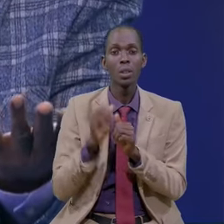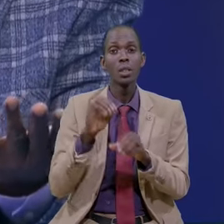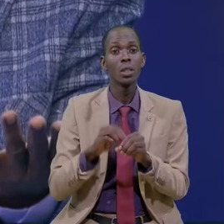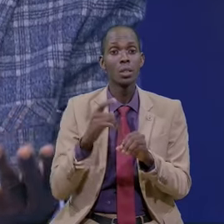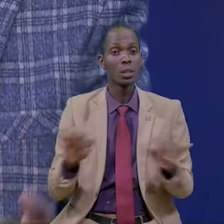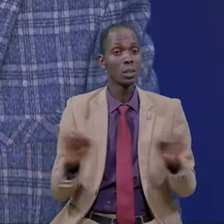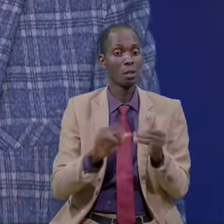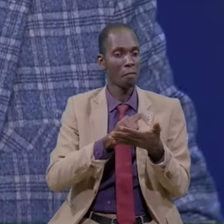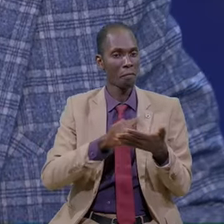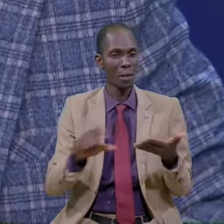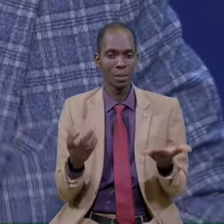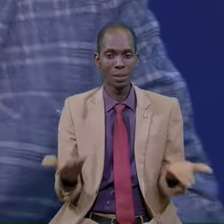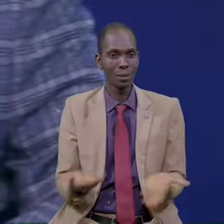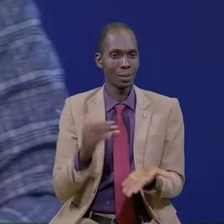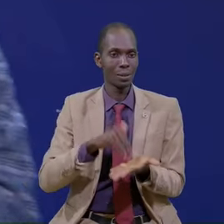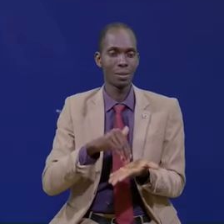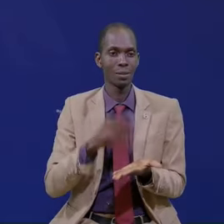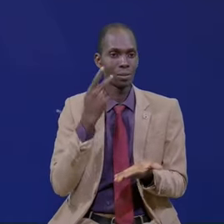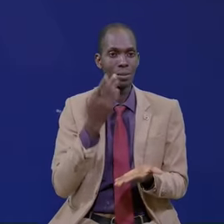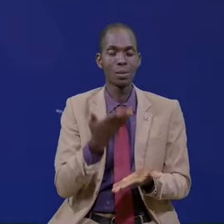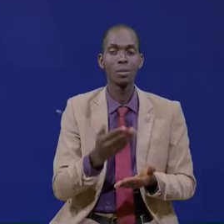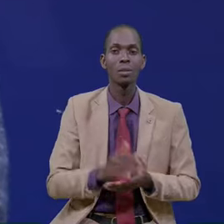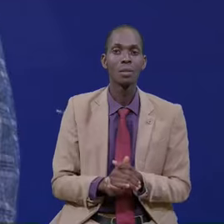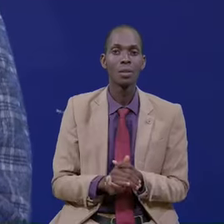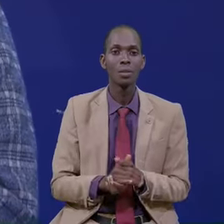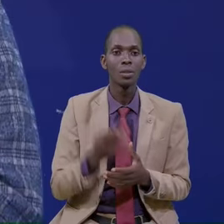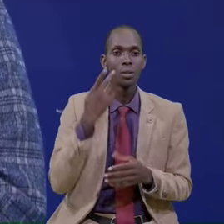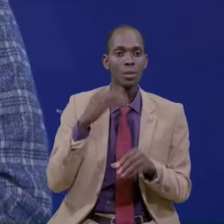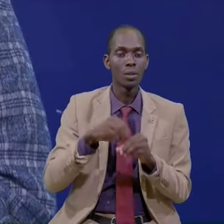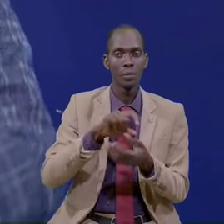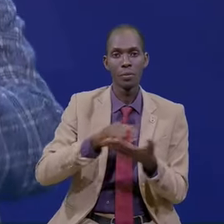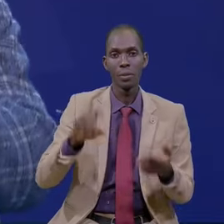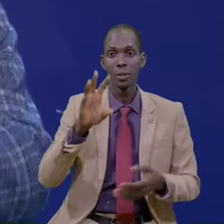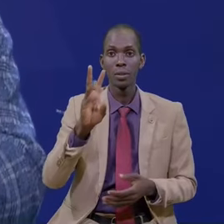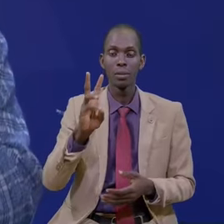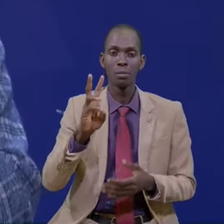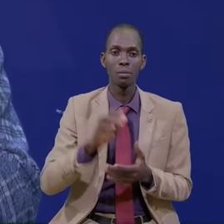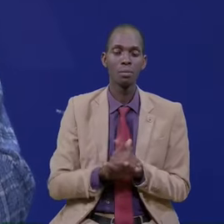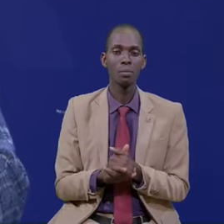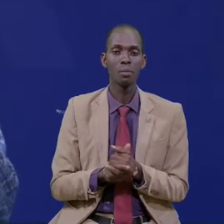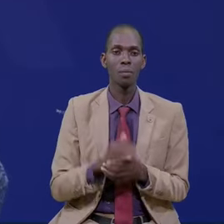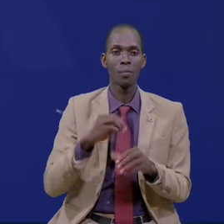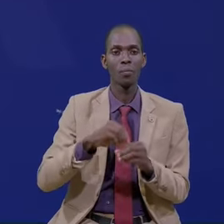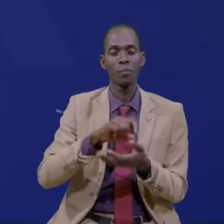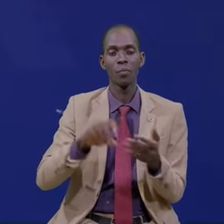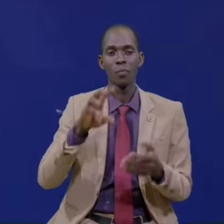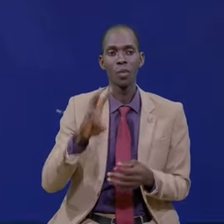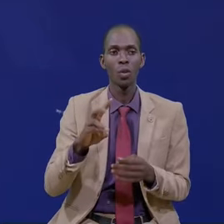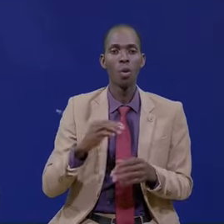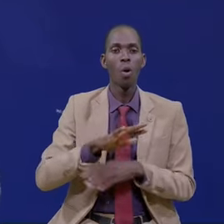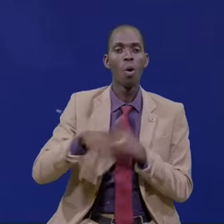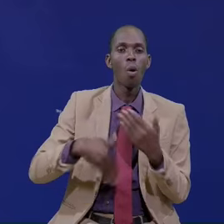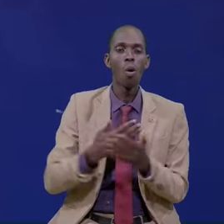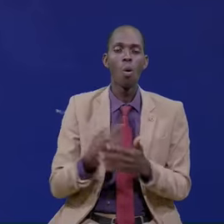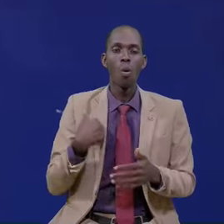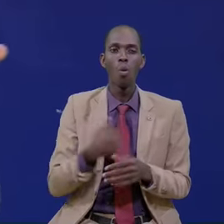verse again look at verse six in verse six we like